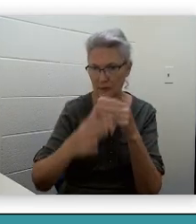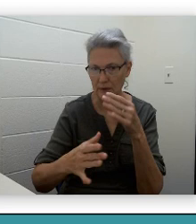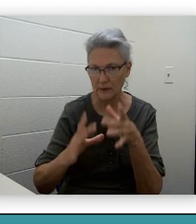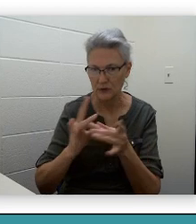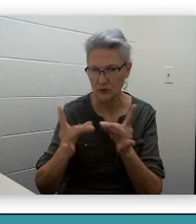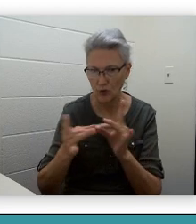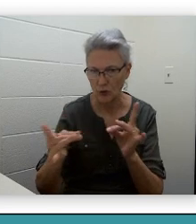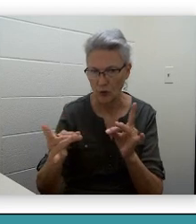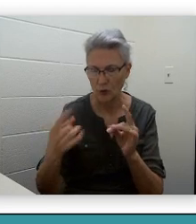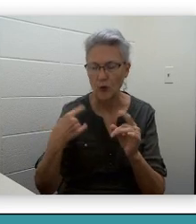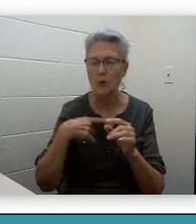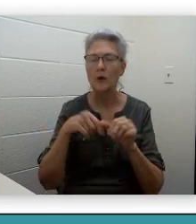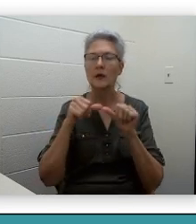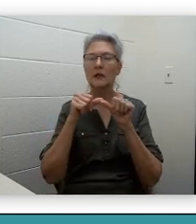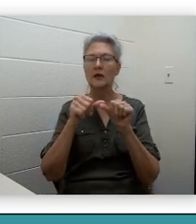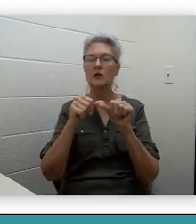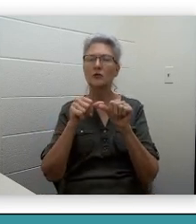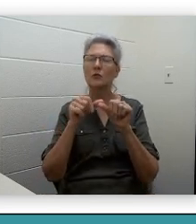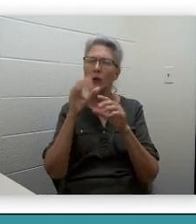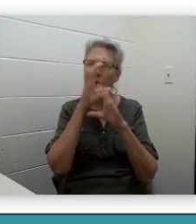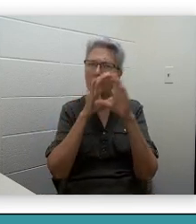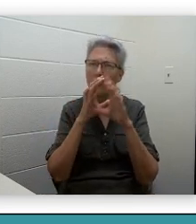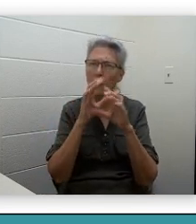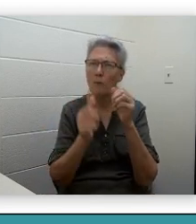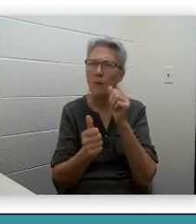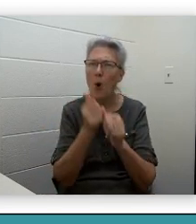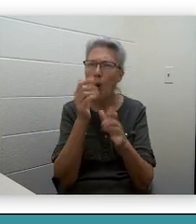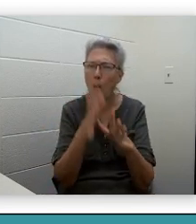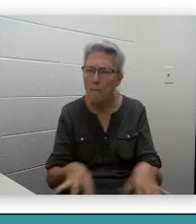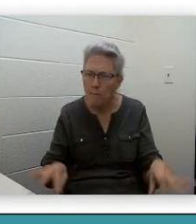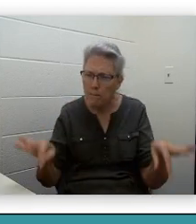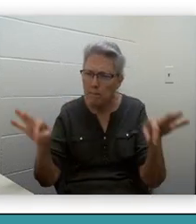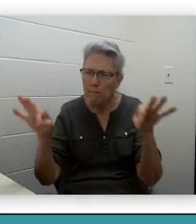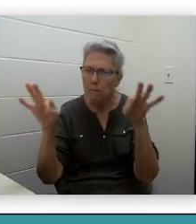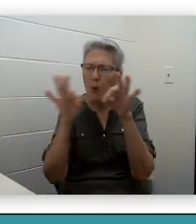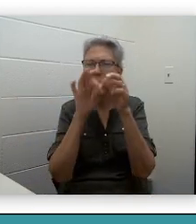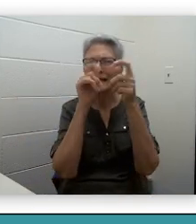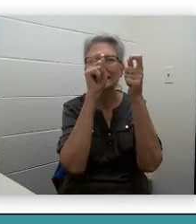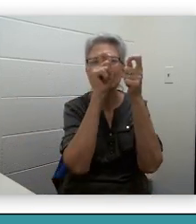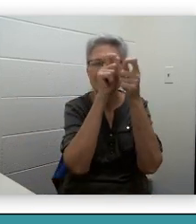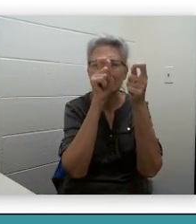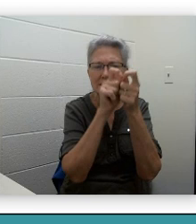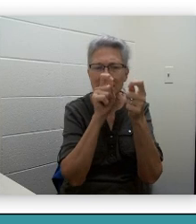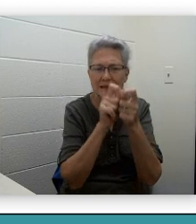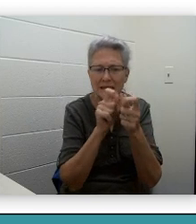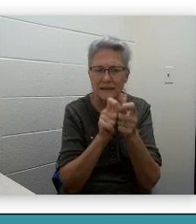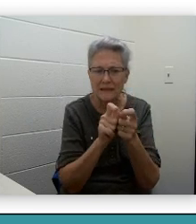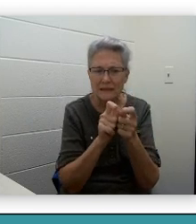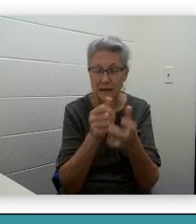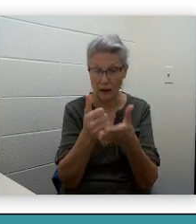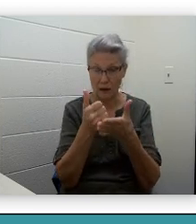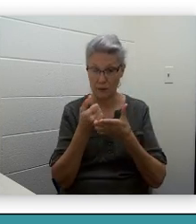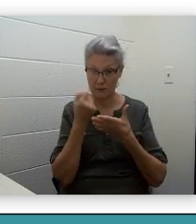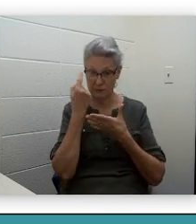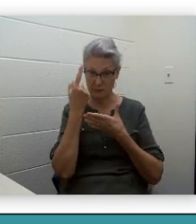look for the most important details to help me understand the story.